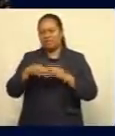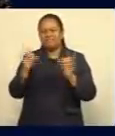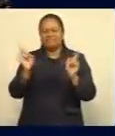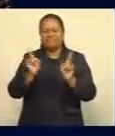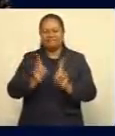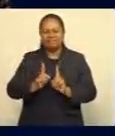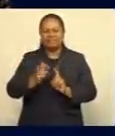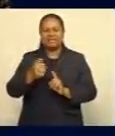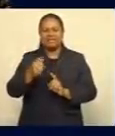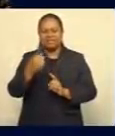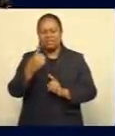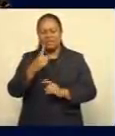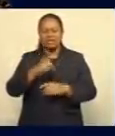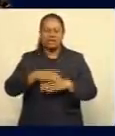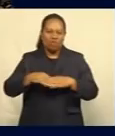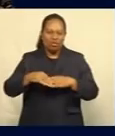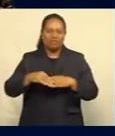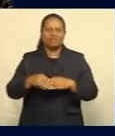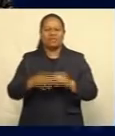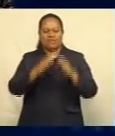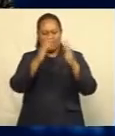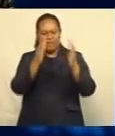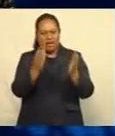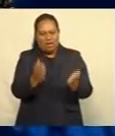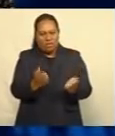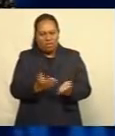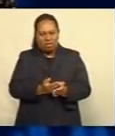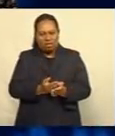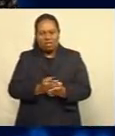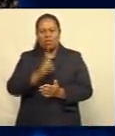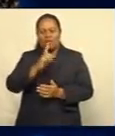above $61 a barrel. Gold rose strongly to